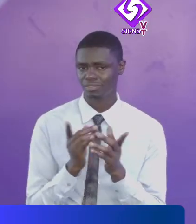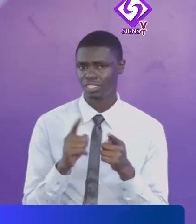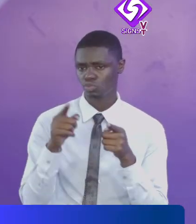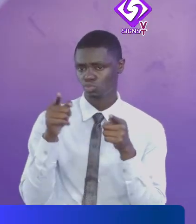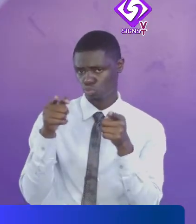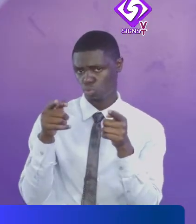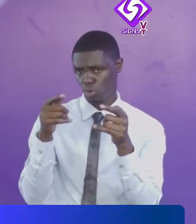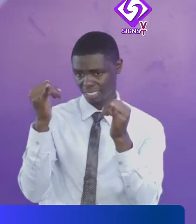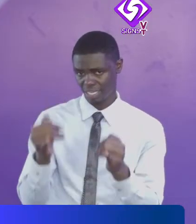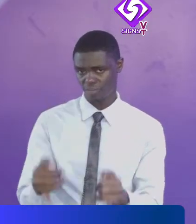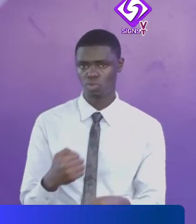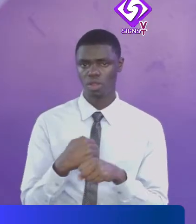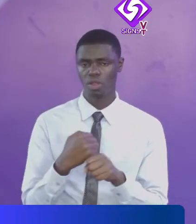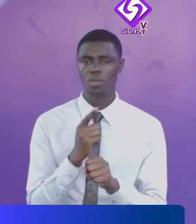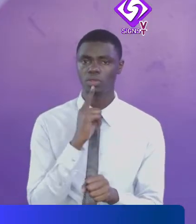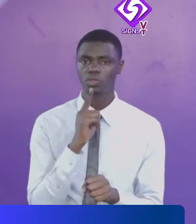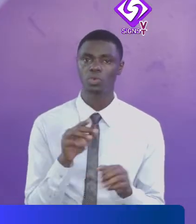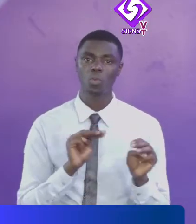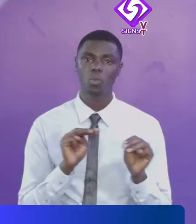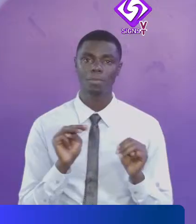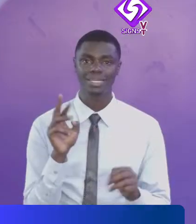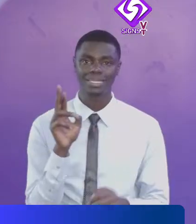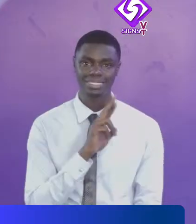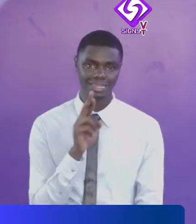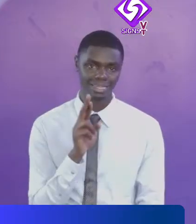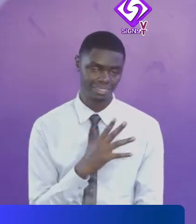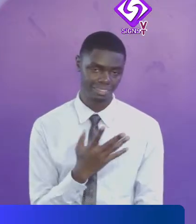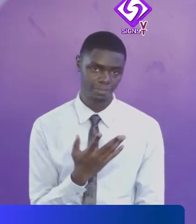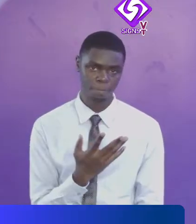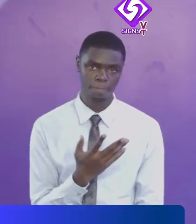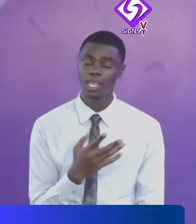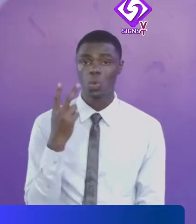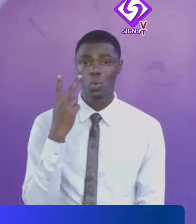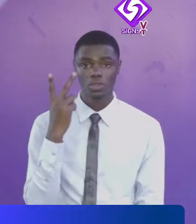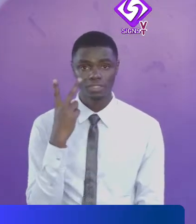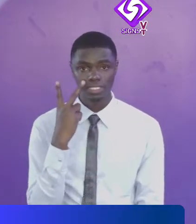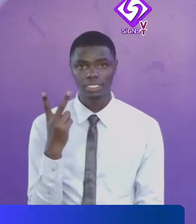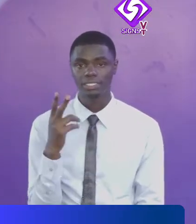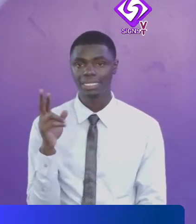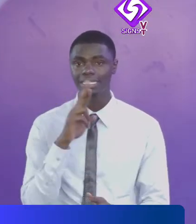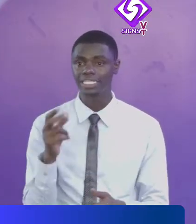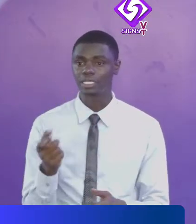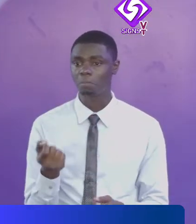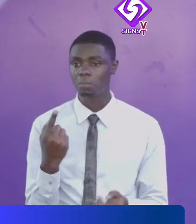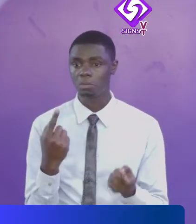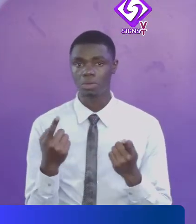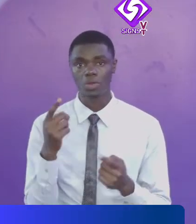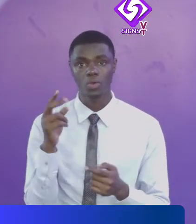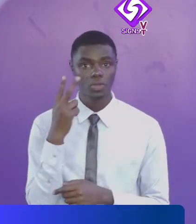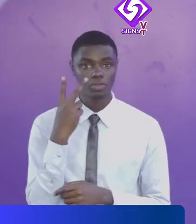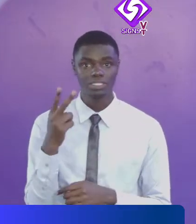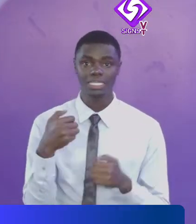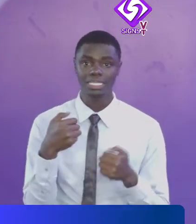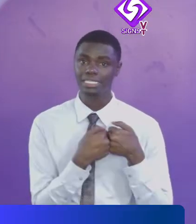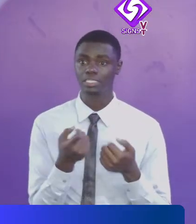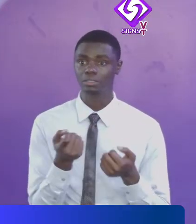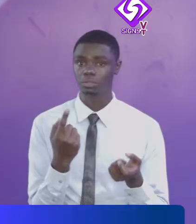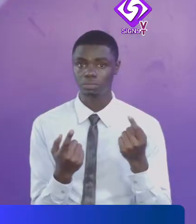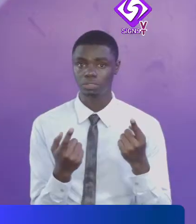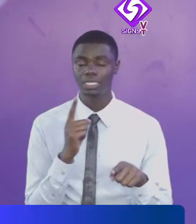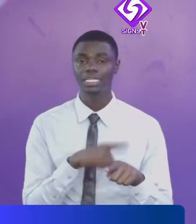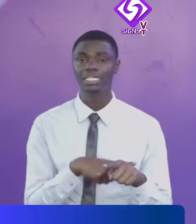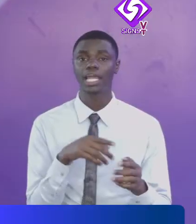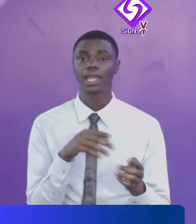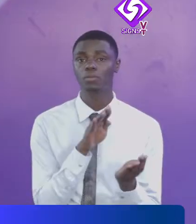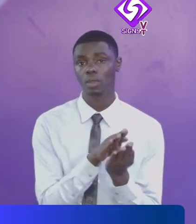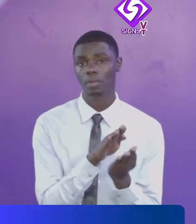we ensure that we actually manage the risk significantly. Because you have seen the swings that come with it, you have seen the challenges that you are suffering from. So even as we bank